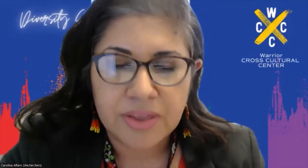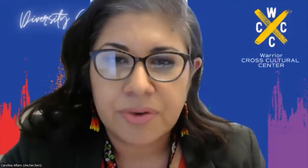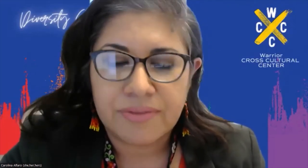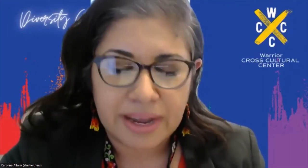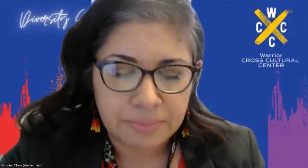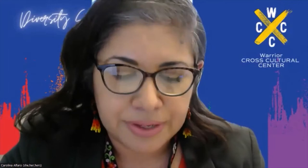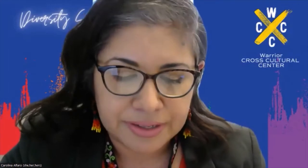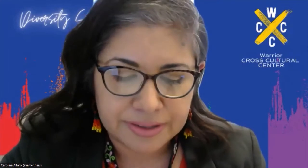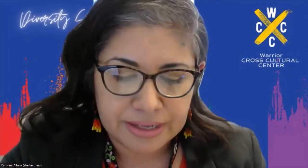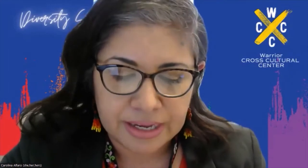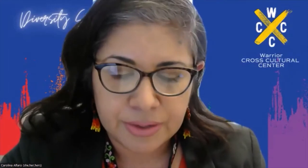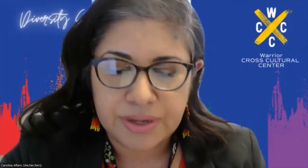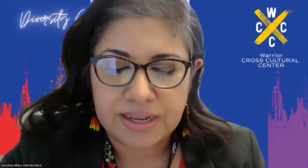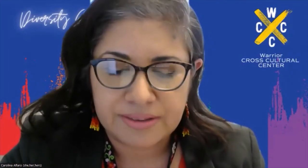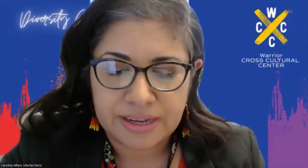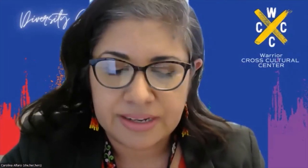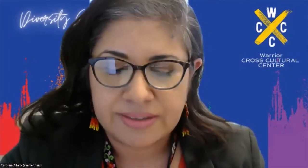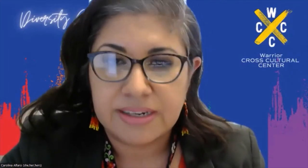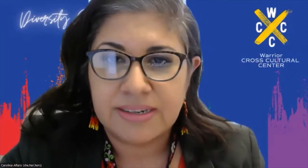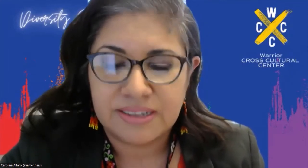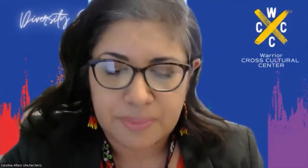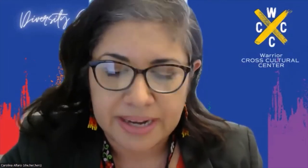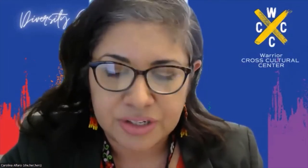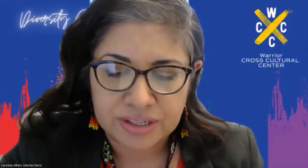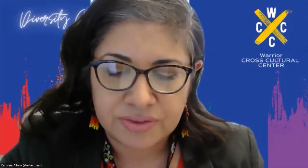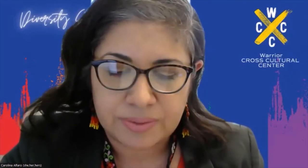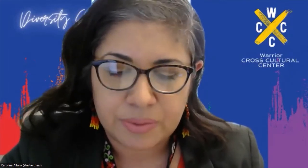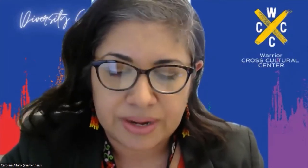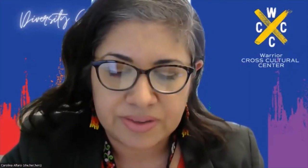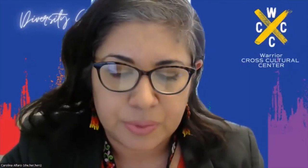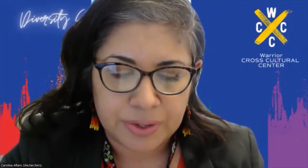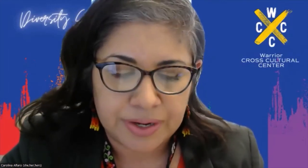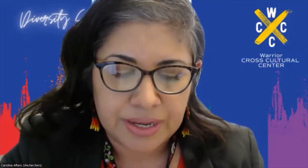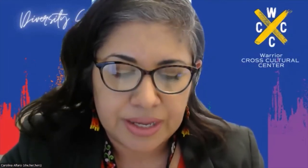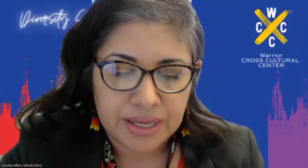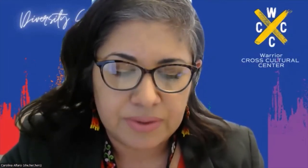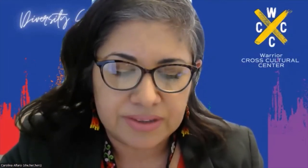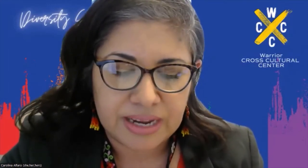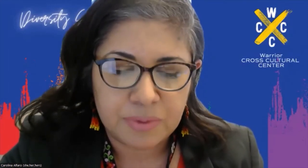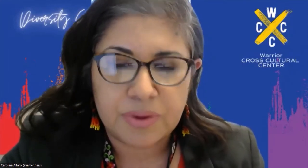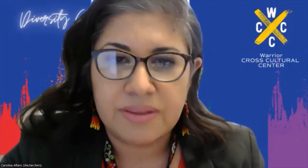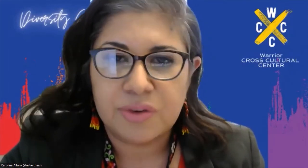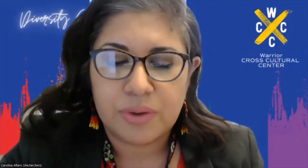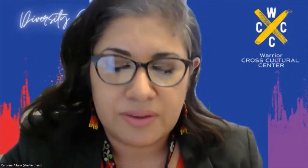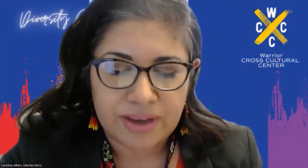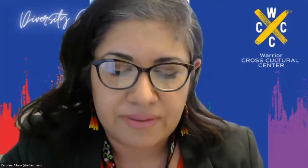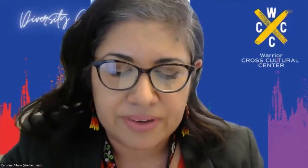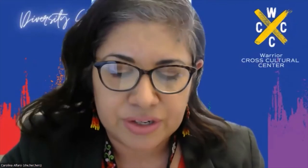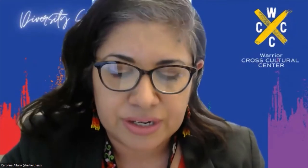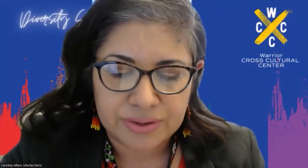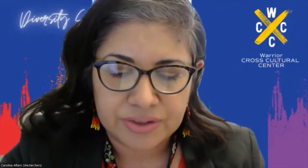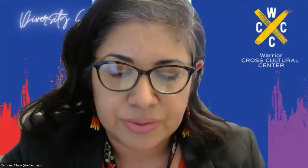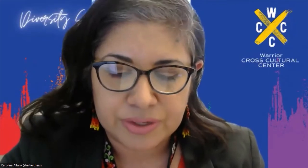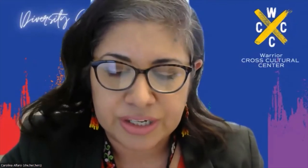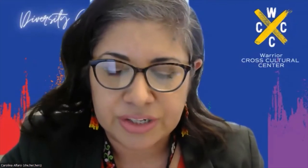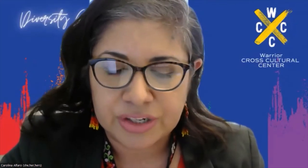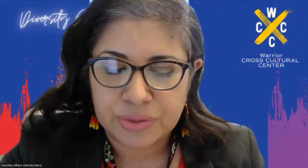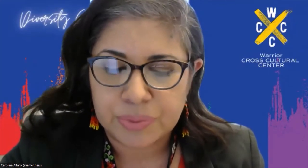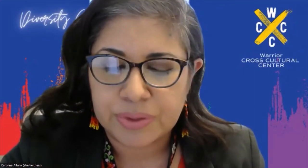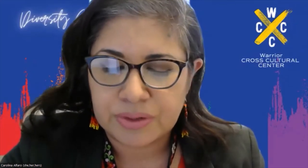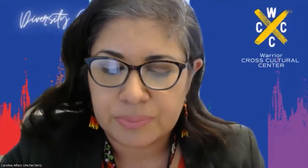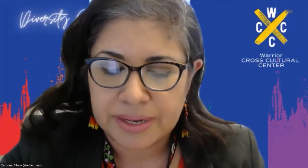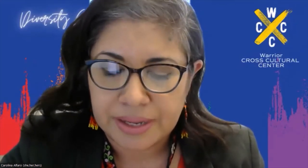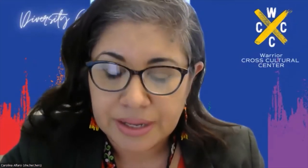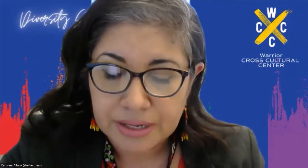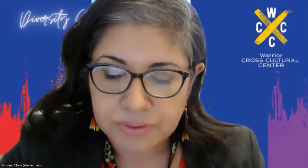Wise is author of 9 books, including his latest, Dispatches from the Race War. He was named one of the 25 visionaries who are changing